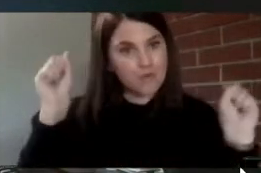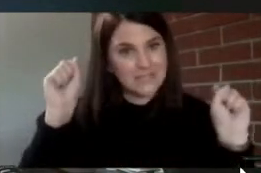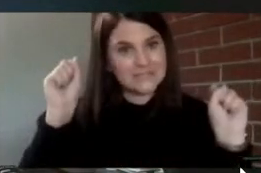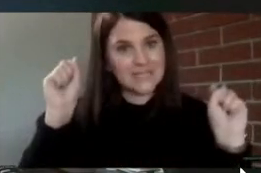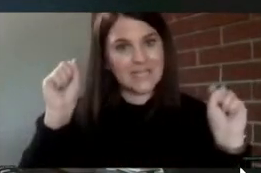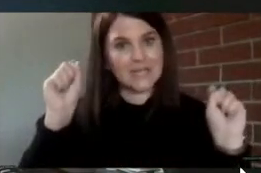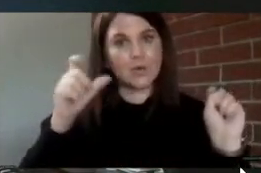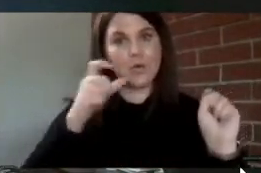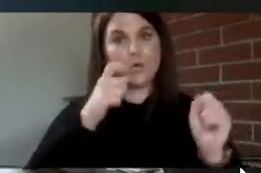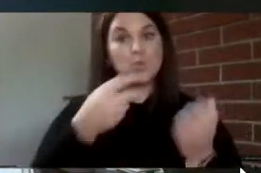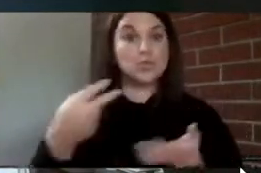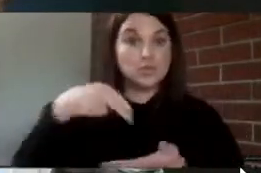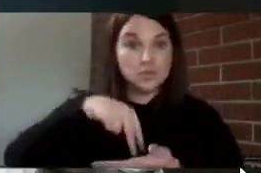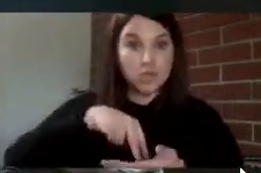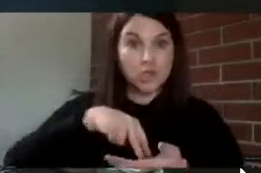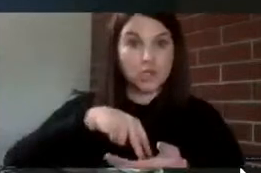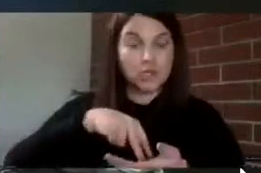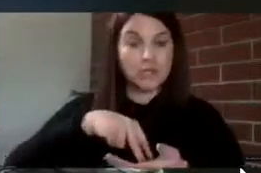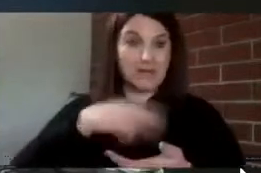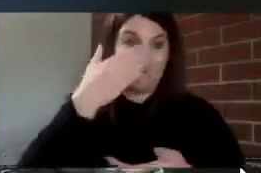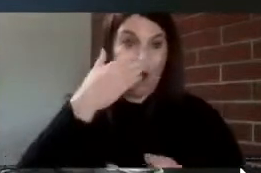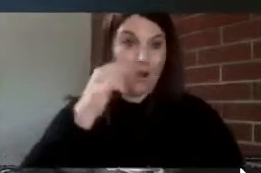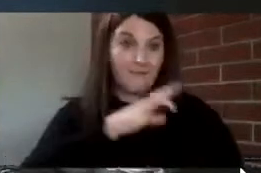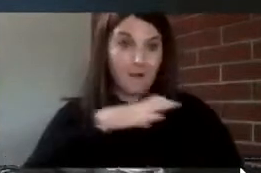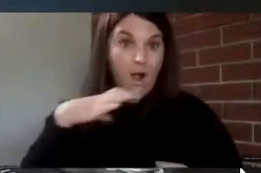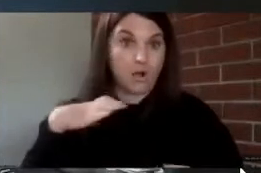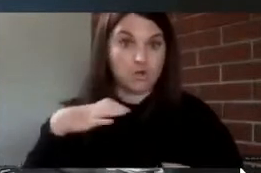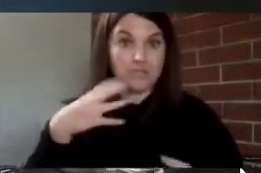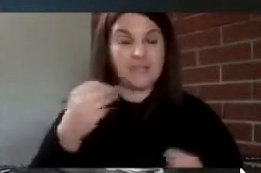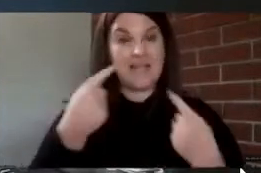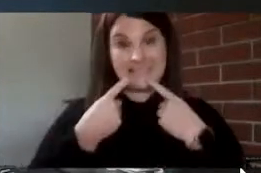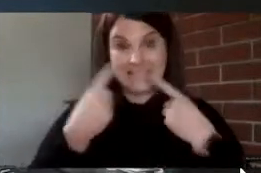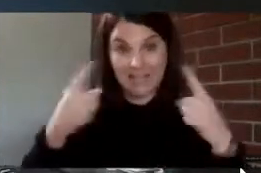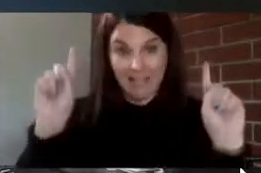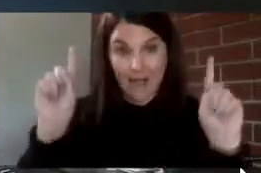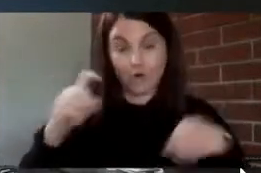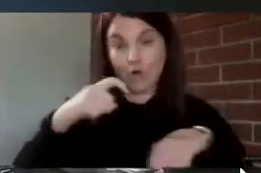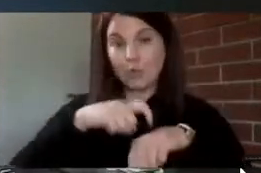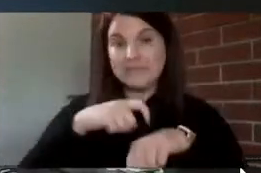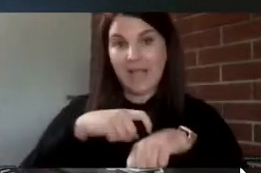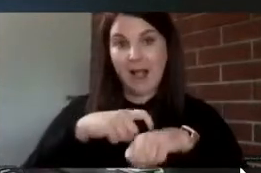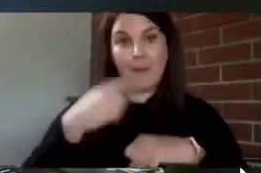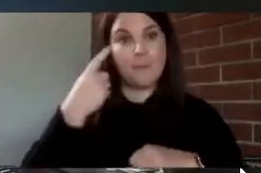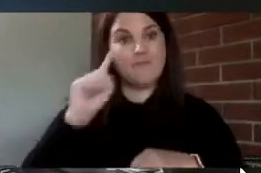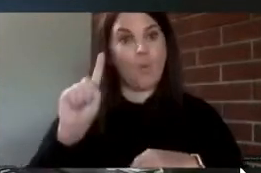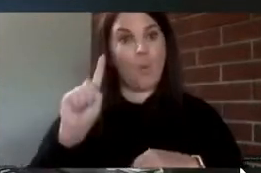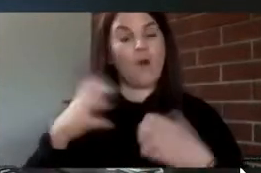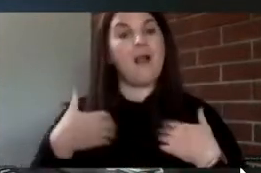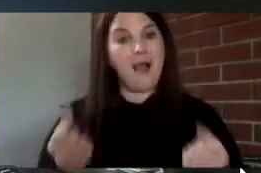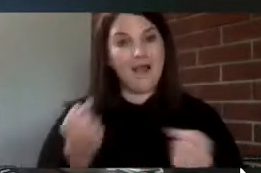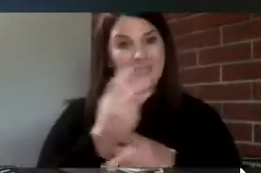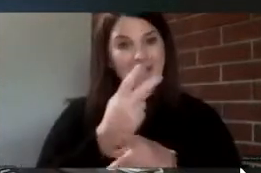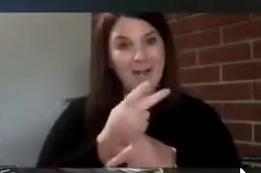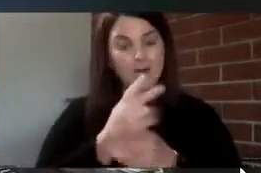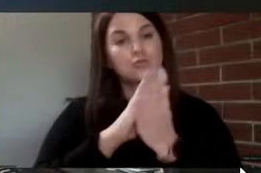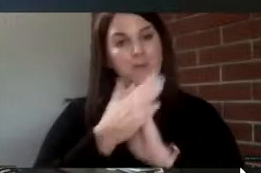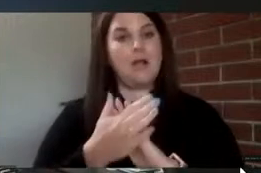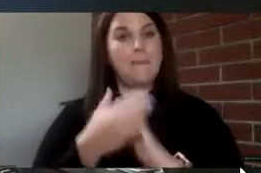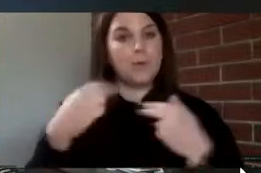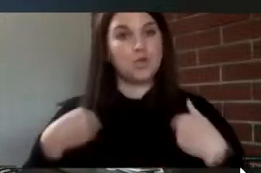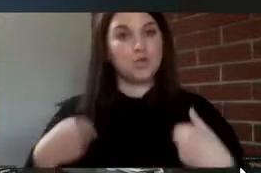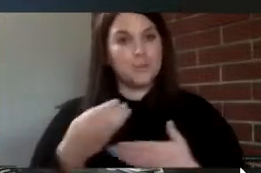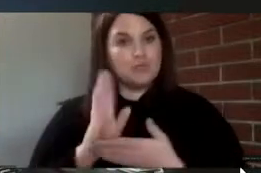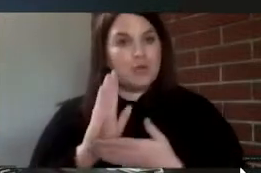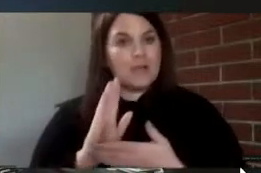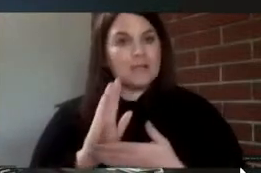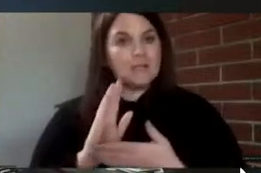who stood in front of the joint session of Congress and declared that it was time for healthcare to be a human right. It is long